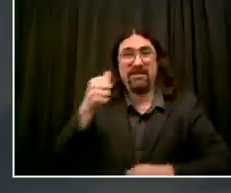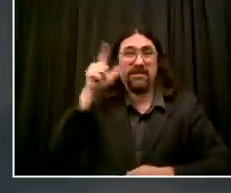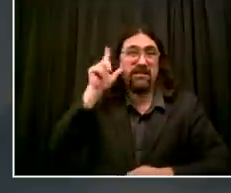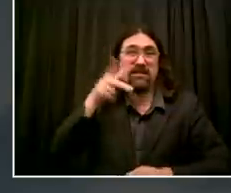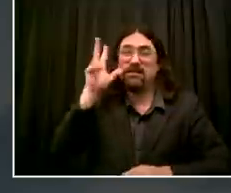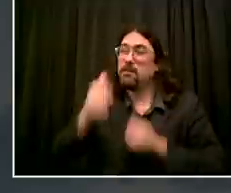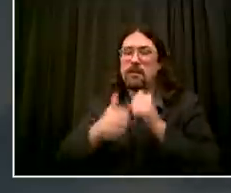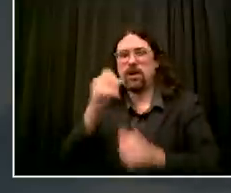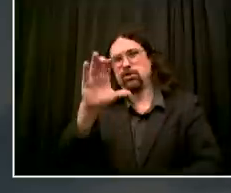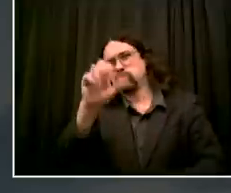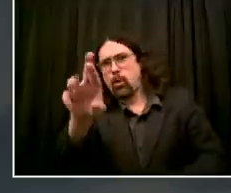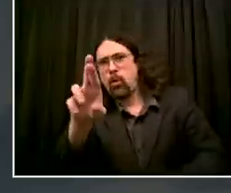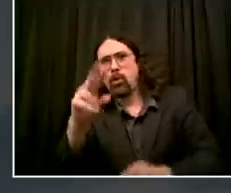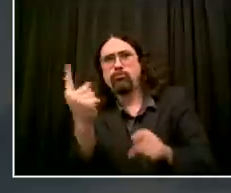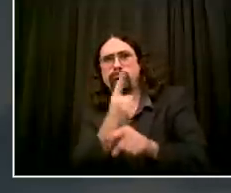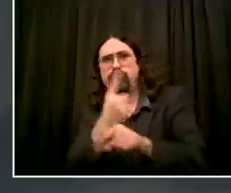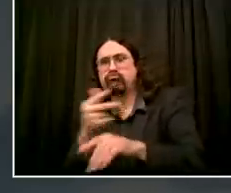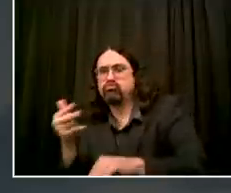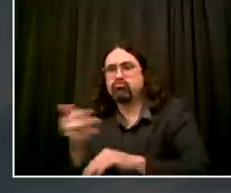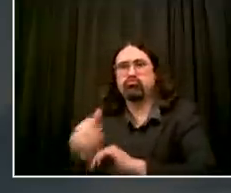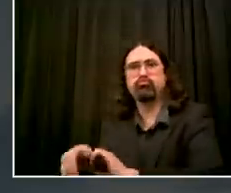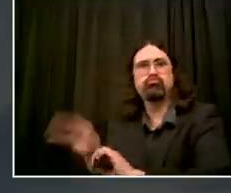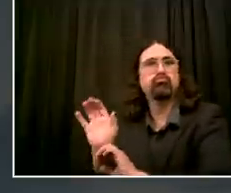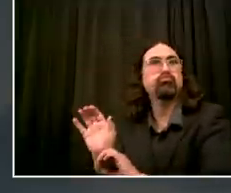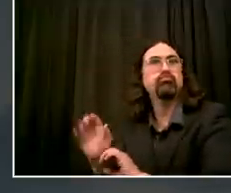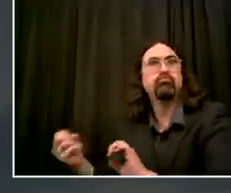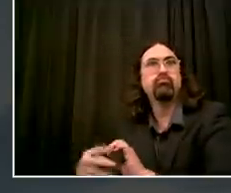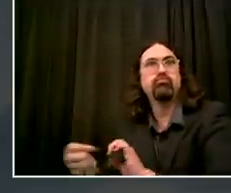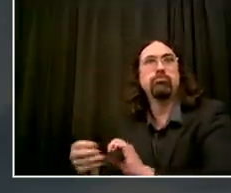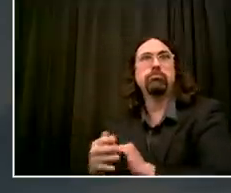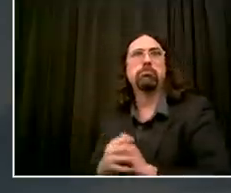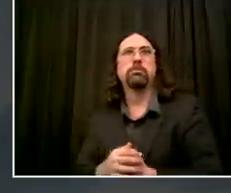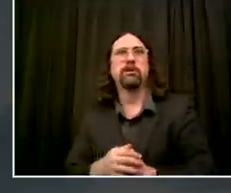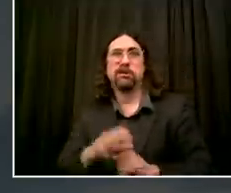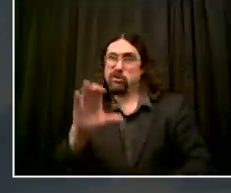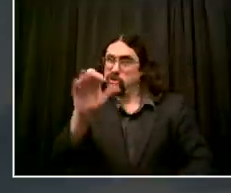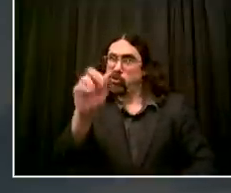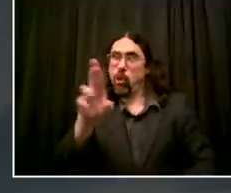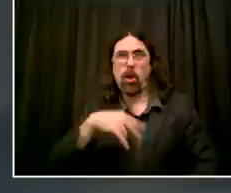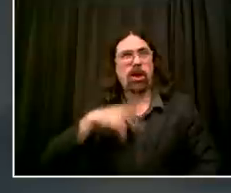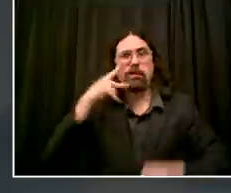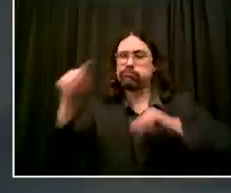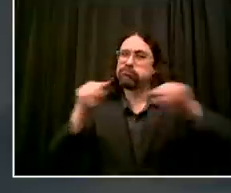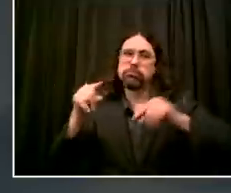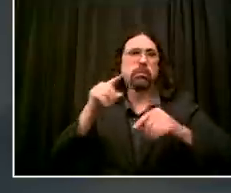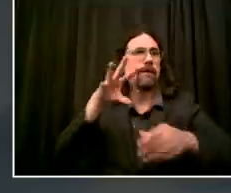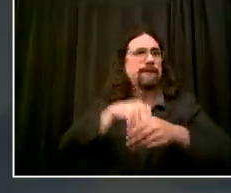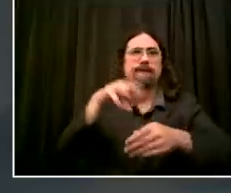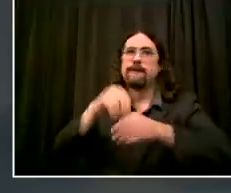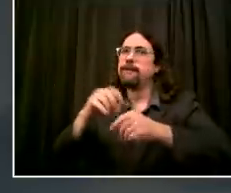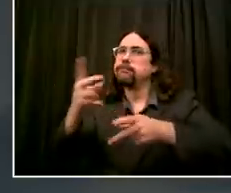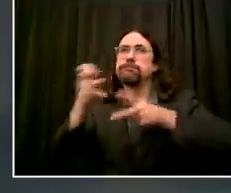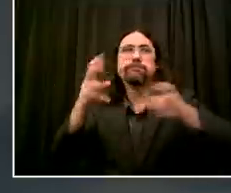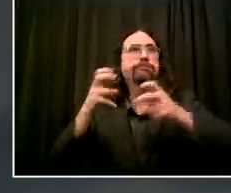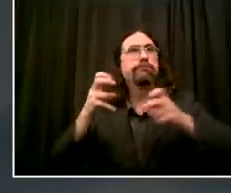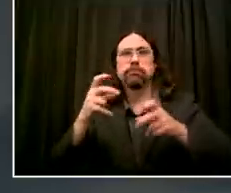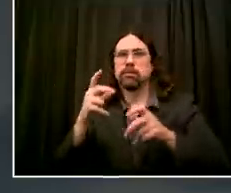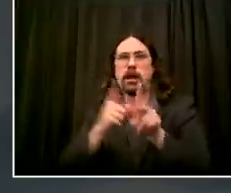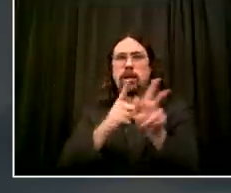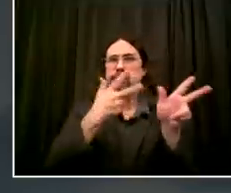unfortunately running around and doing some looting. In terms of where those specific people are coming from, they tend to be from New York